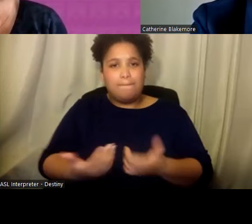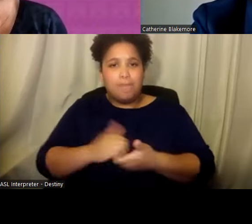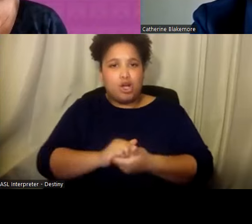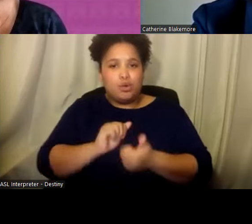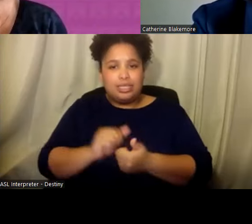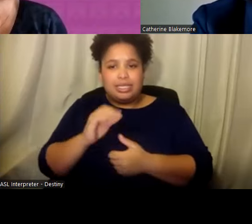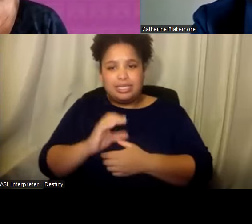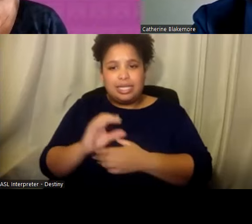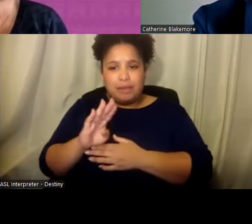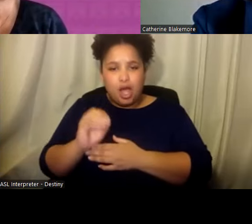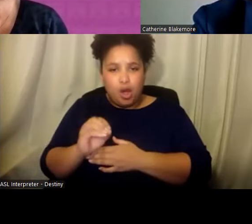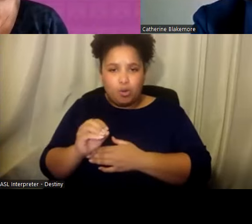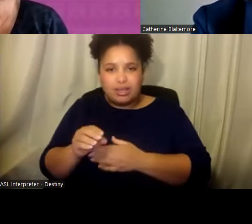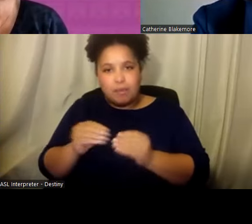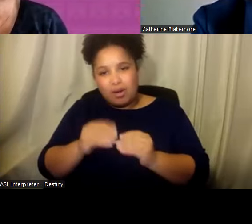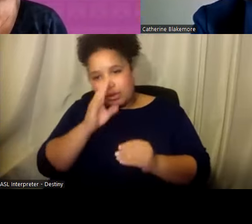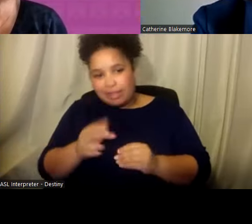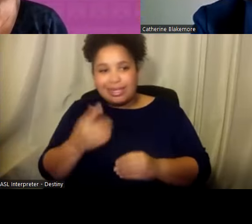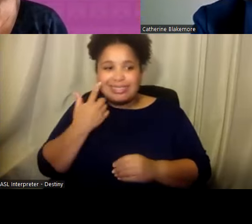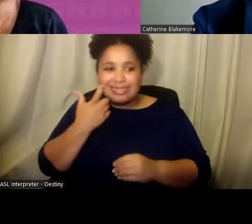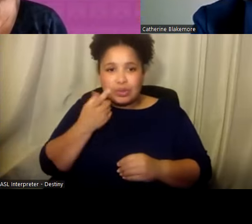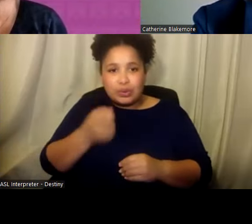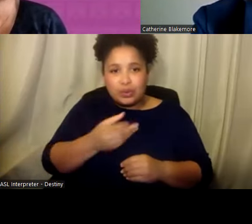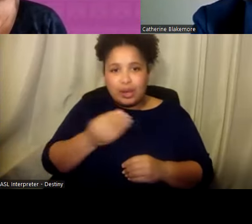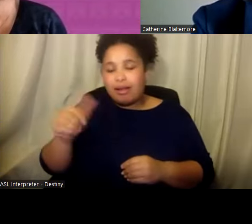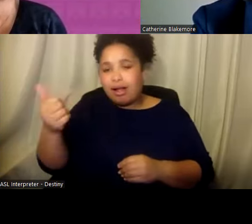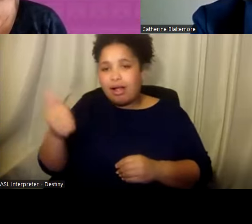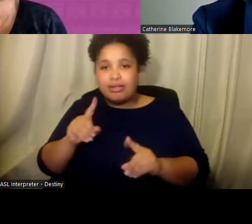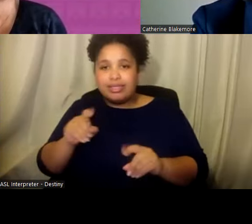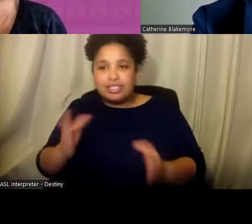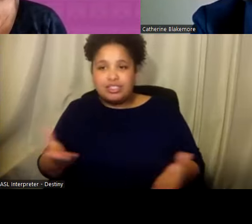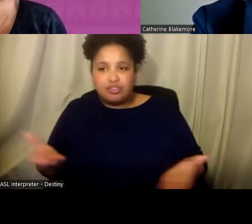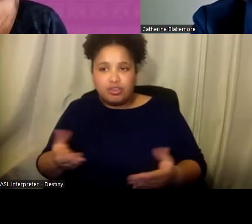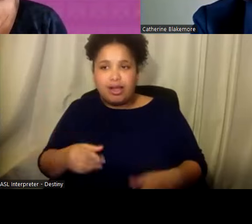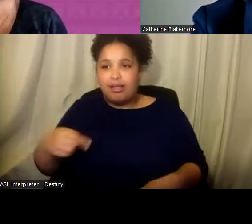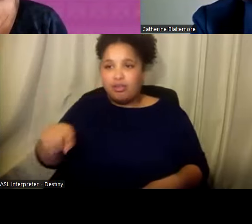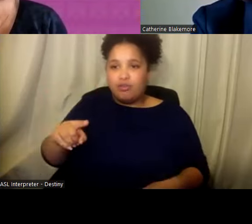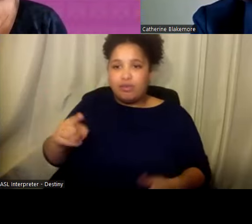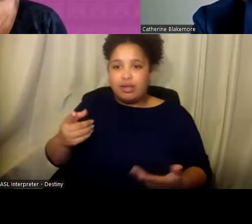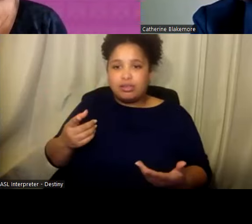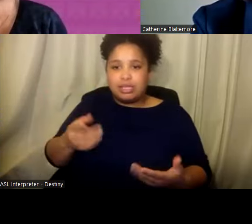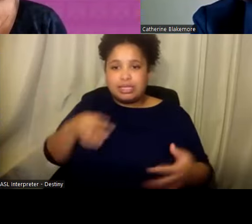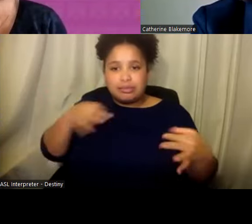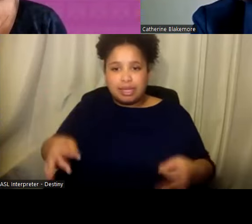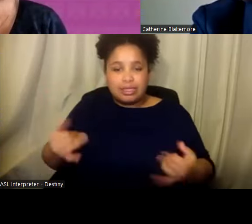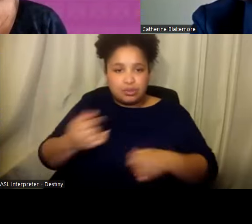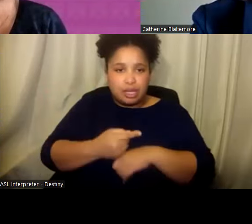the exact reasons that you and the rest of the attendees, have been explaining